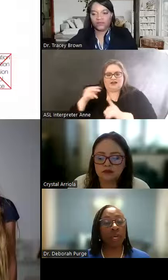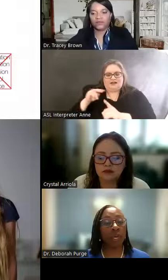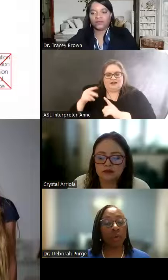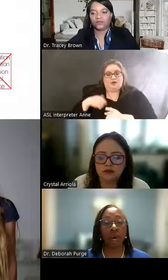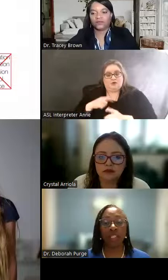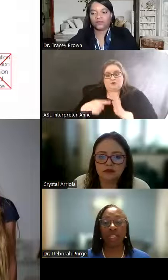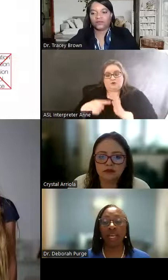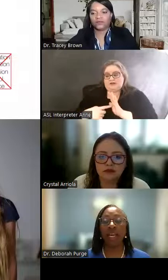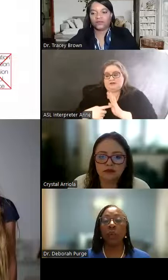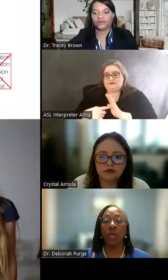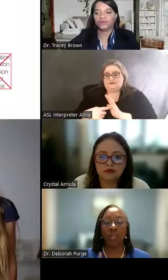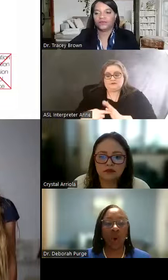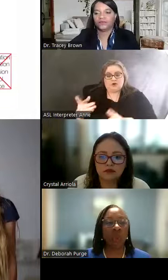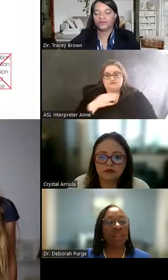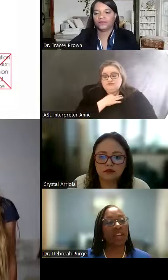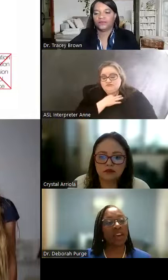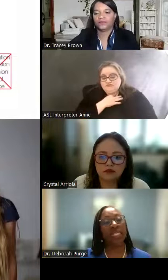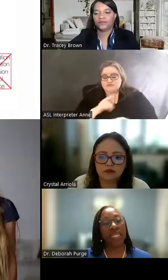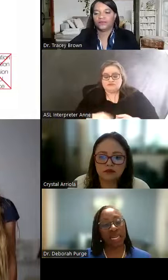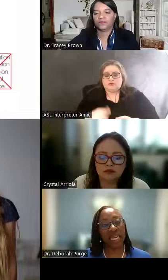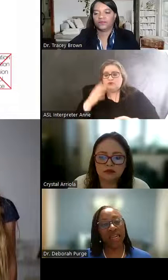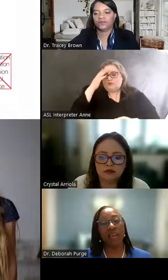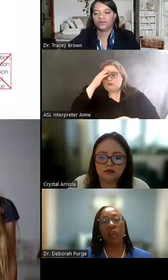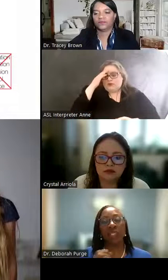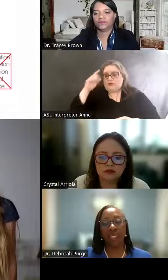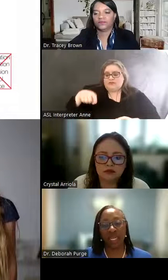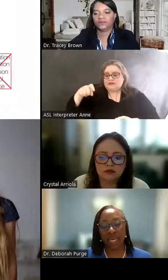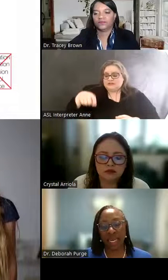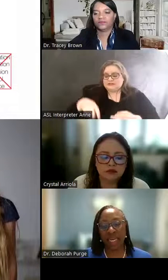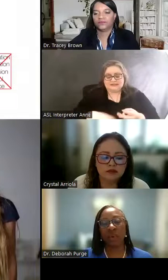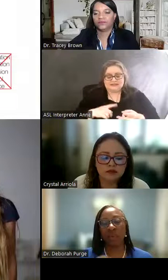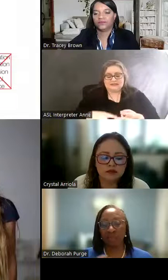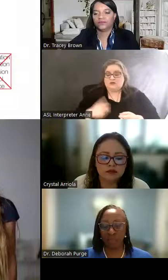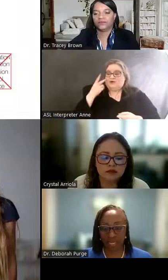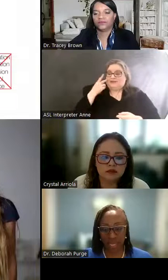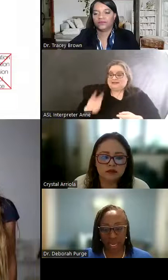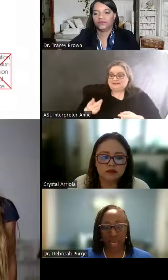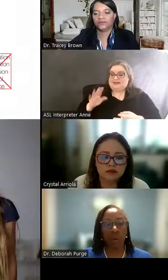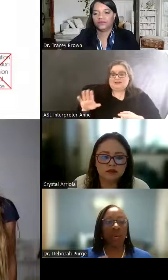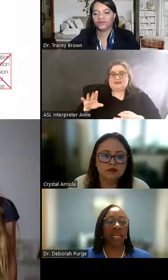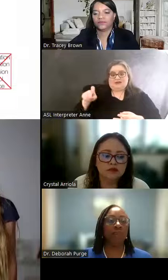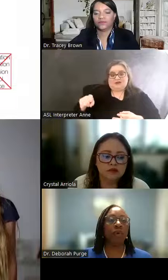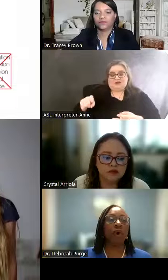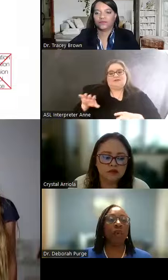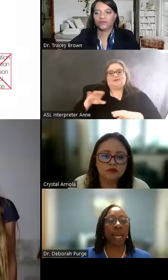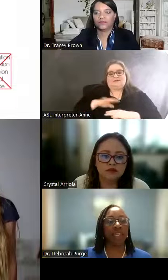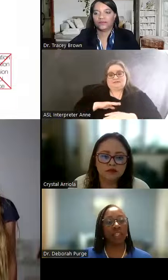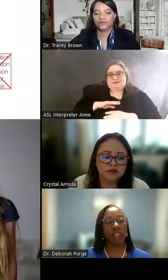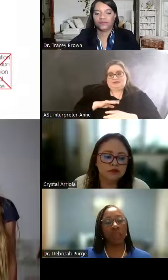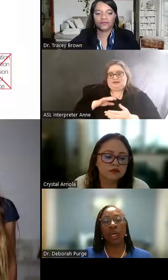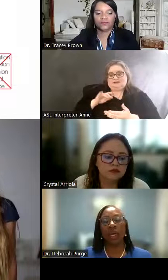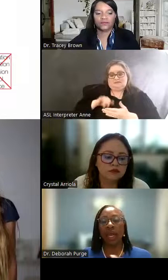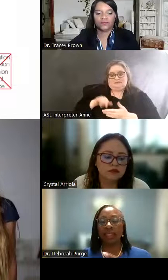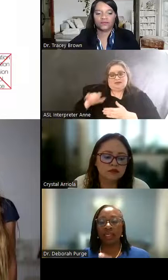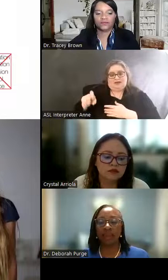up with curiosity. We know that there is a need. We see the need. We meet the need. We give you a way